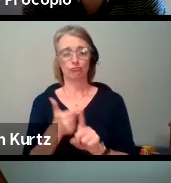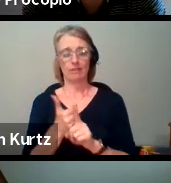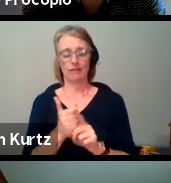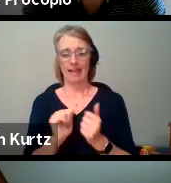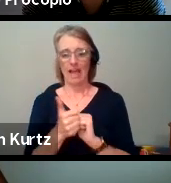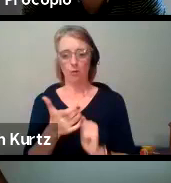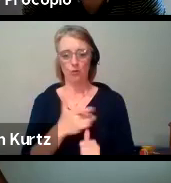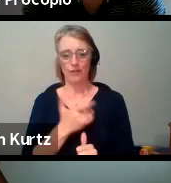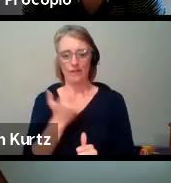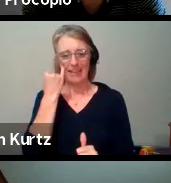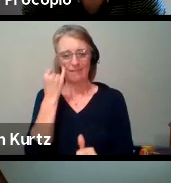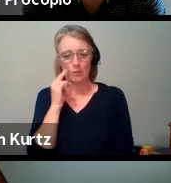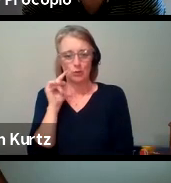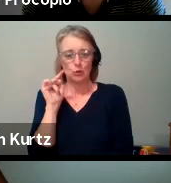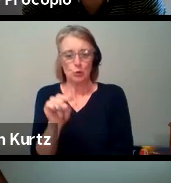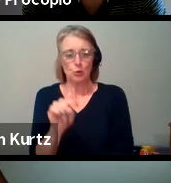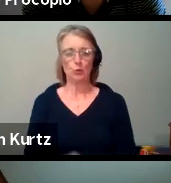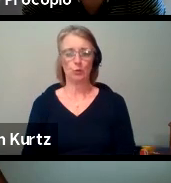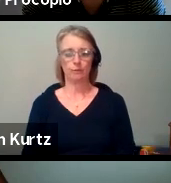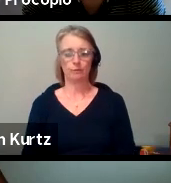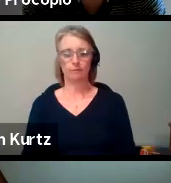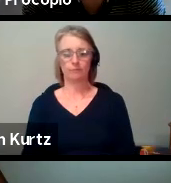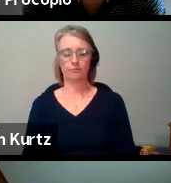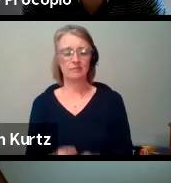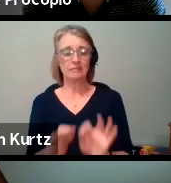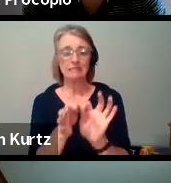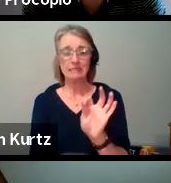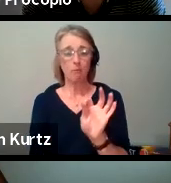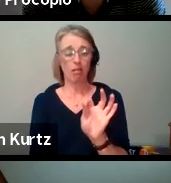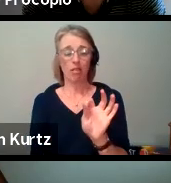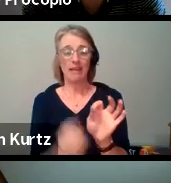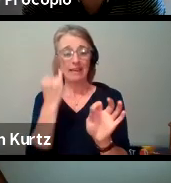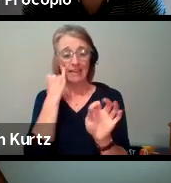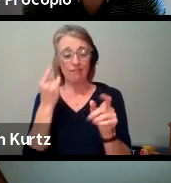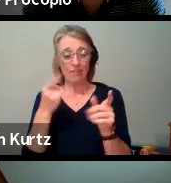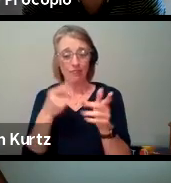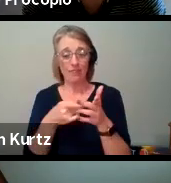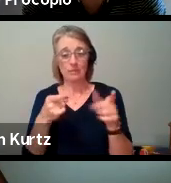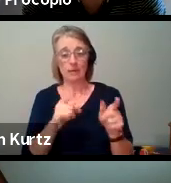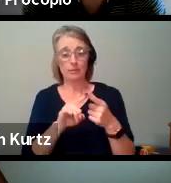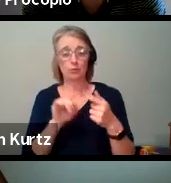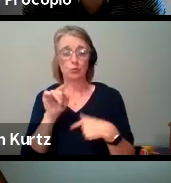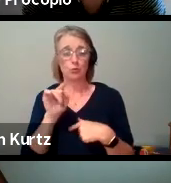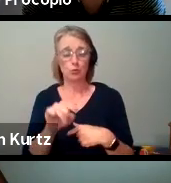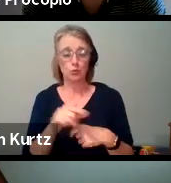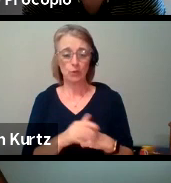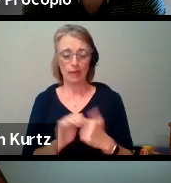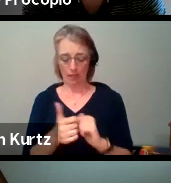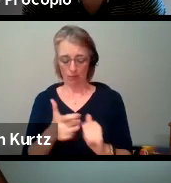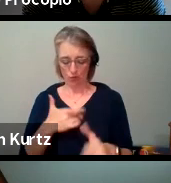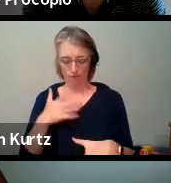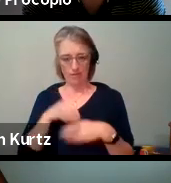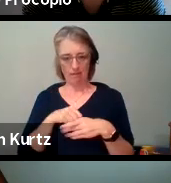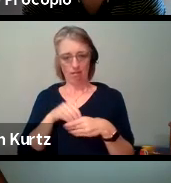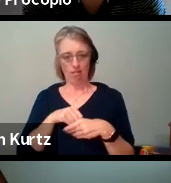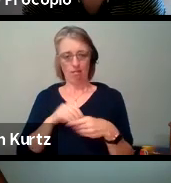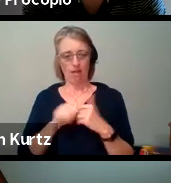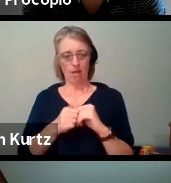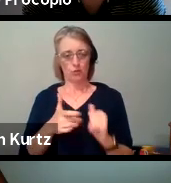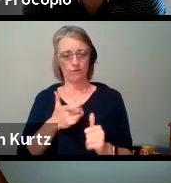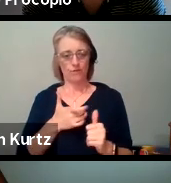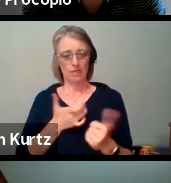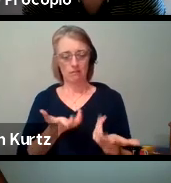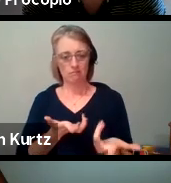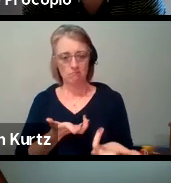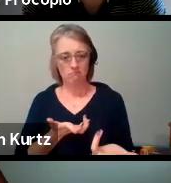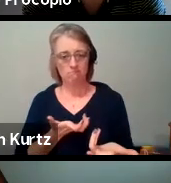Yeah. I mean, it's really that simple. Ask you, if this was happening to you, how would you feel if